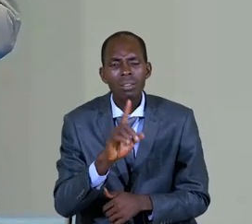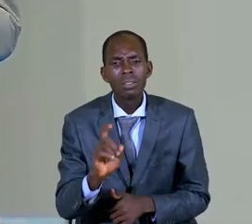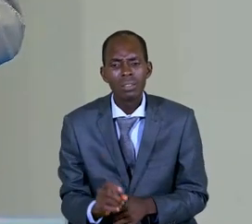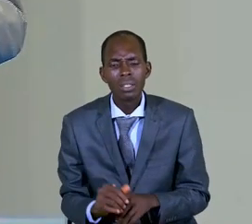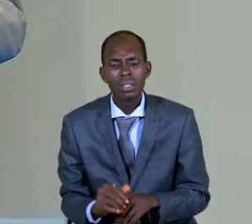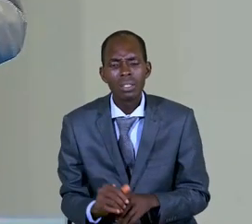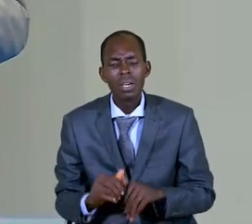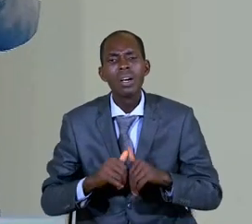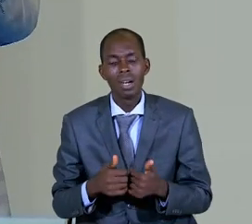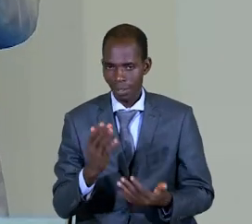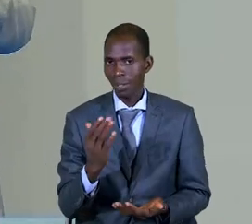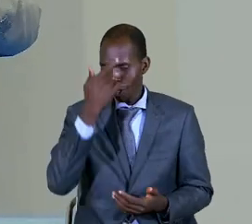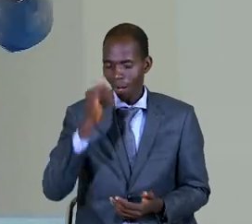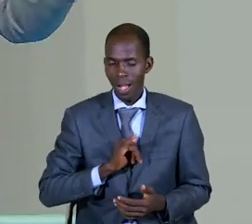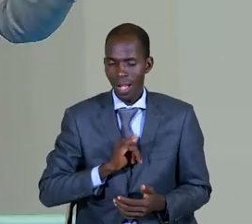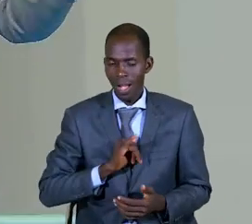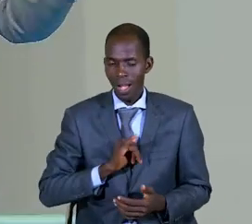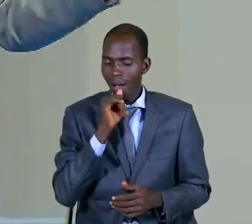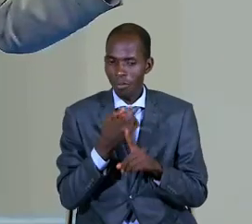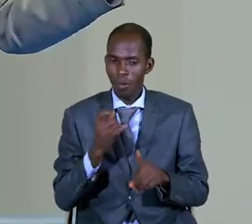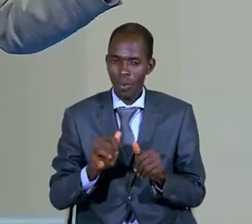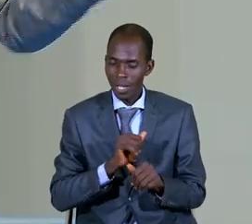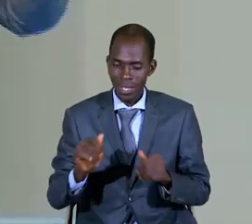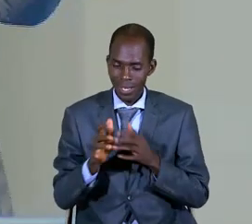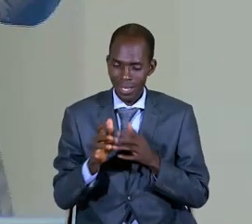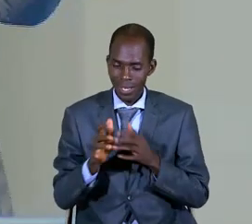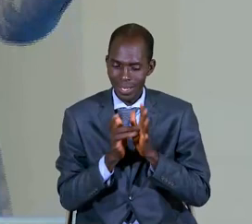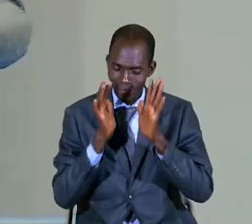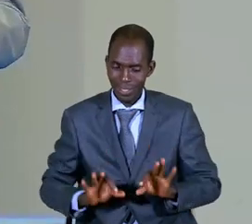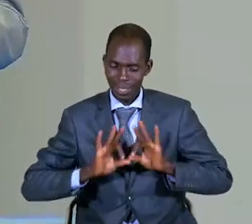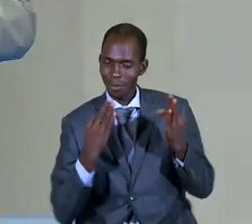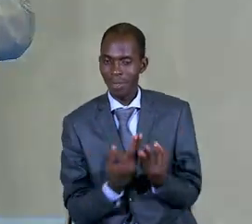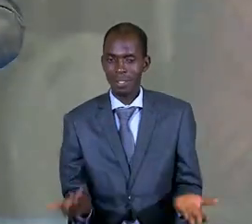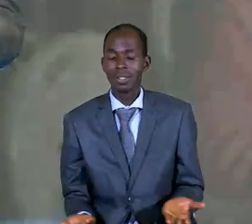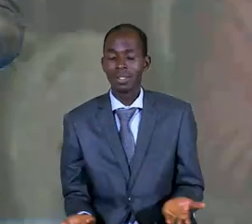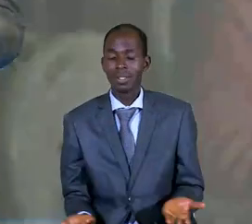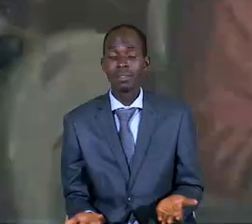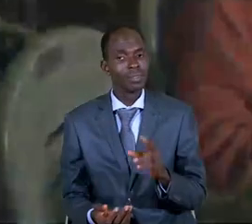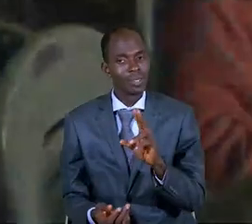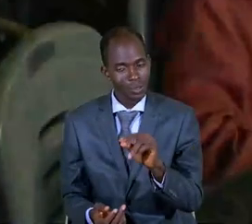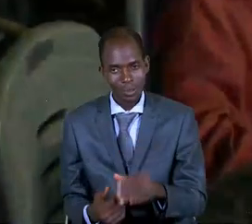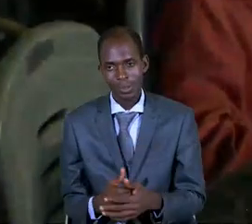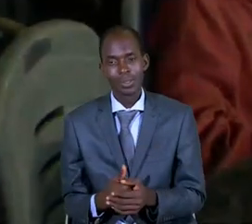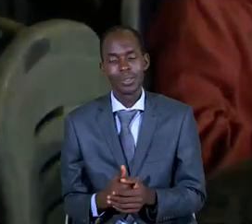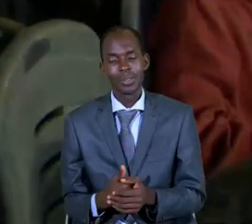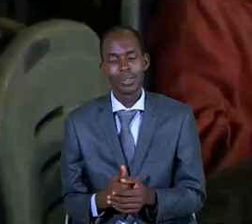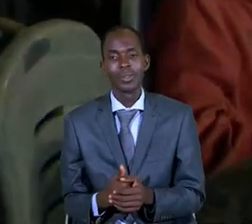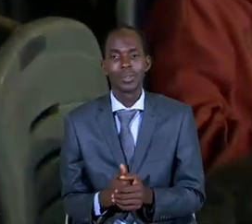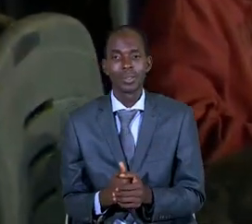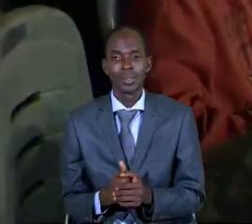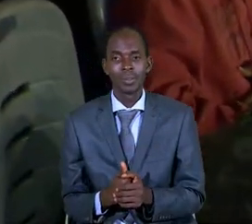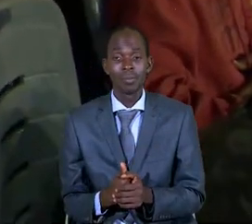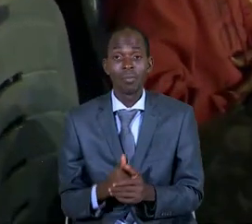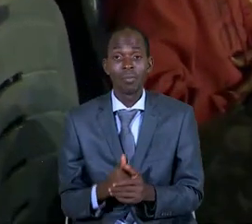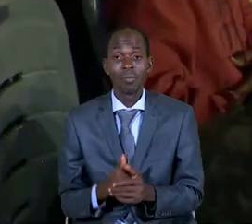Christian home. If you were born in the garage, does that make you a car, a vehicle? No.